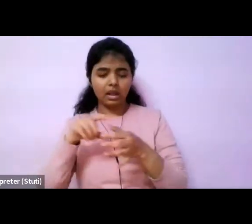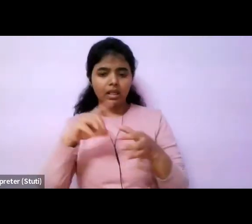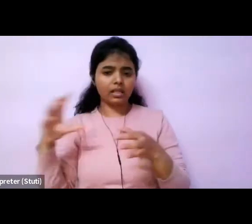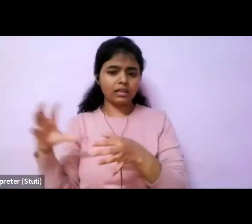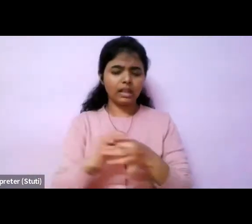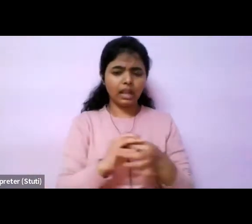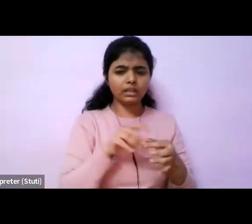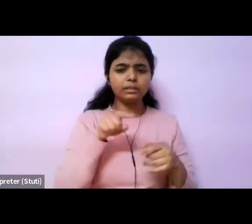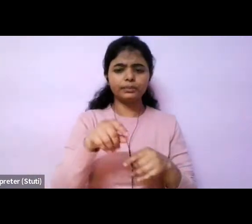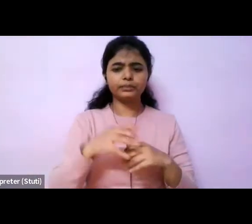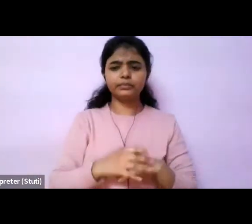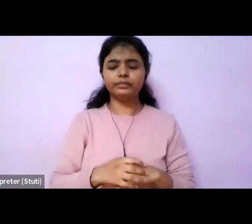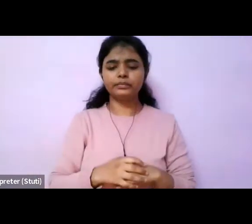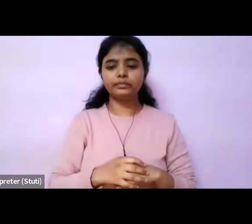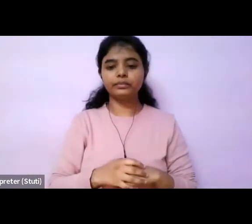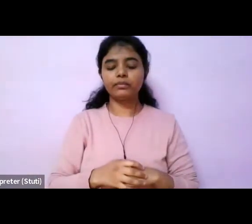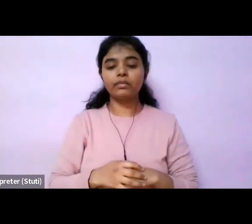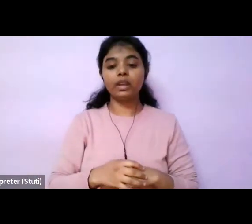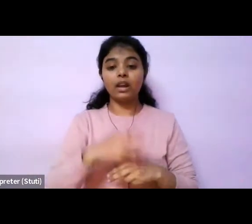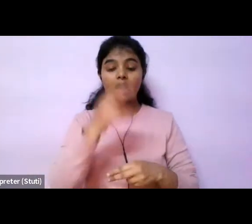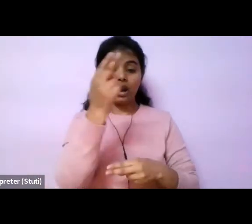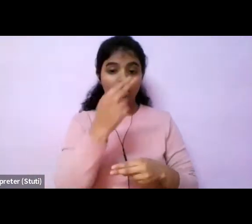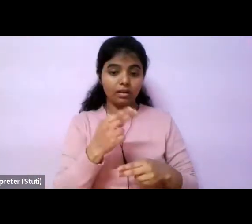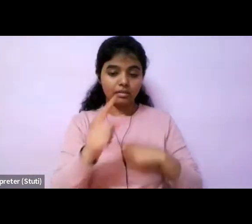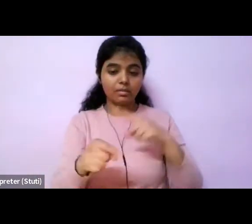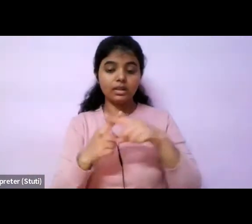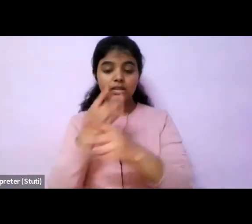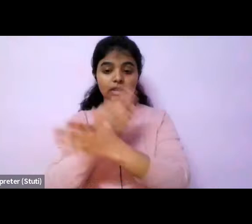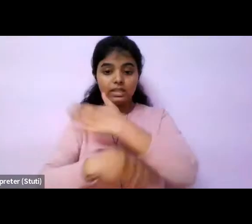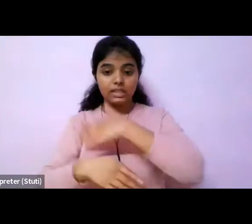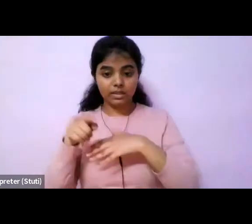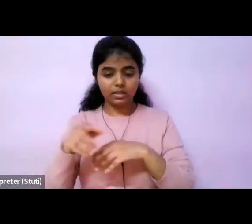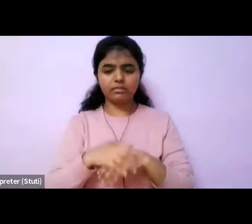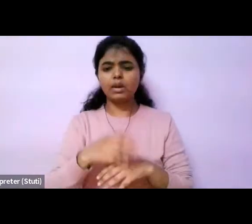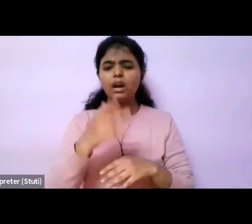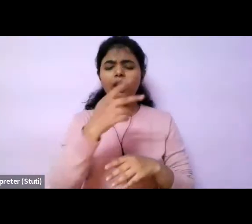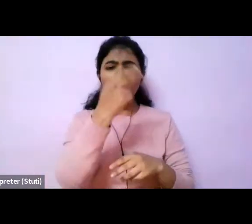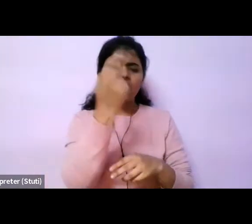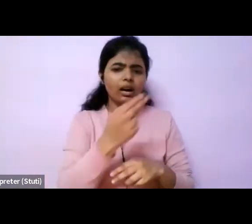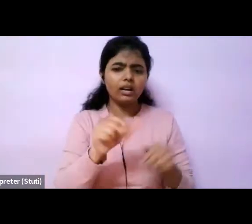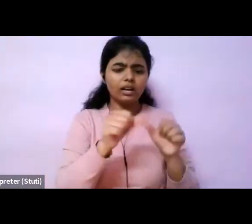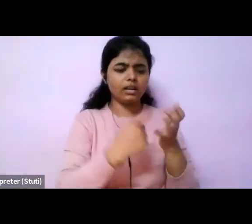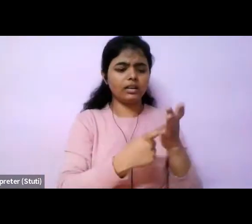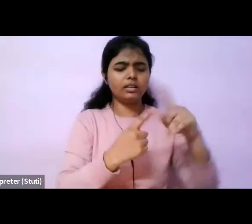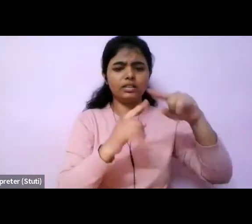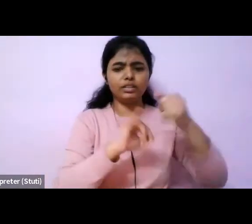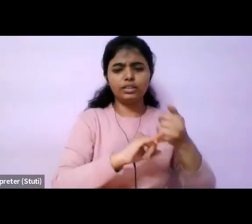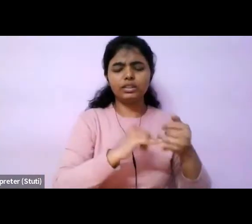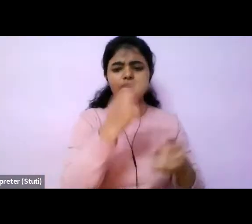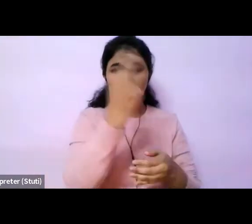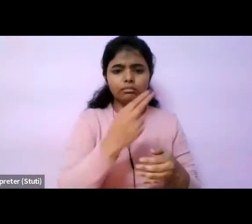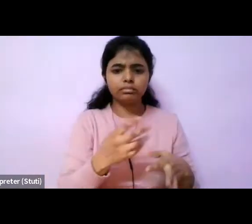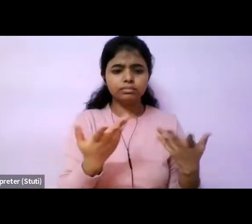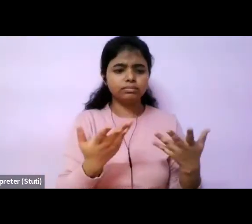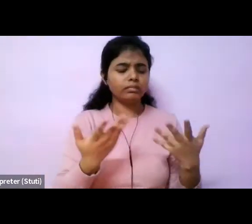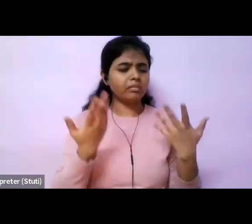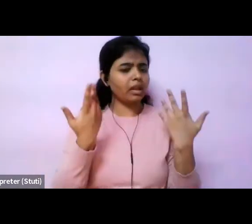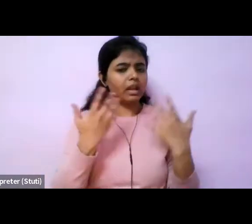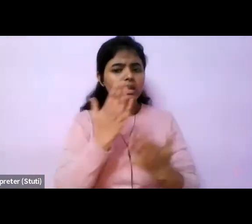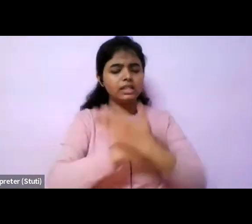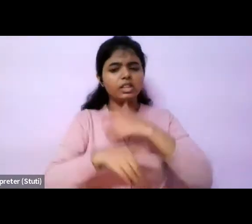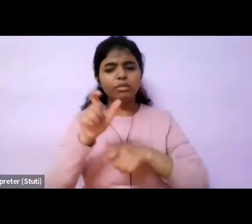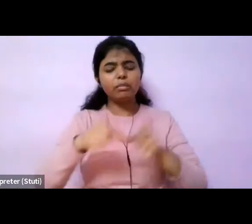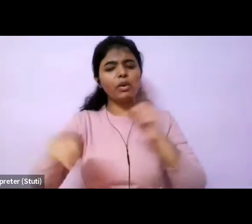here includes 2 things. First, expressive arts created by disabled people. This includes visual arts,